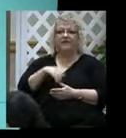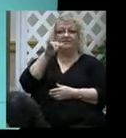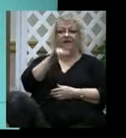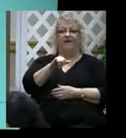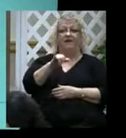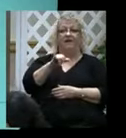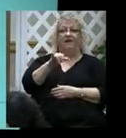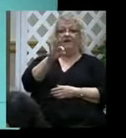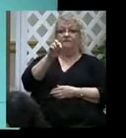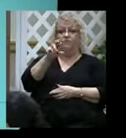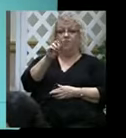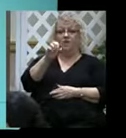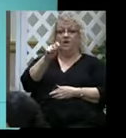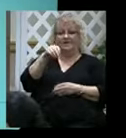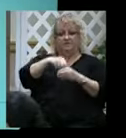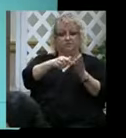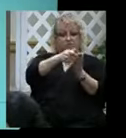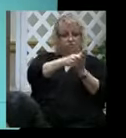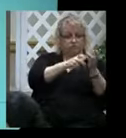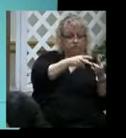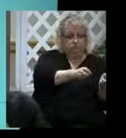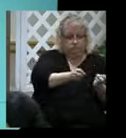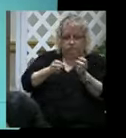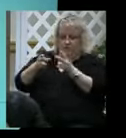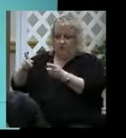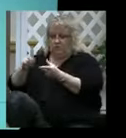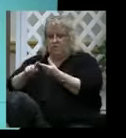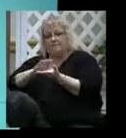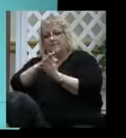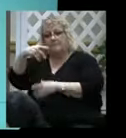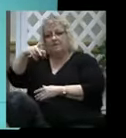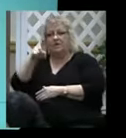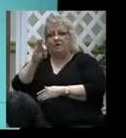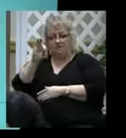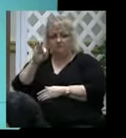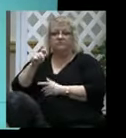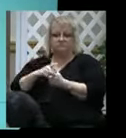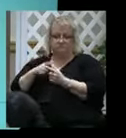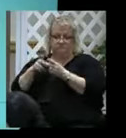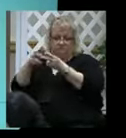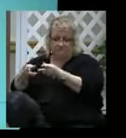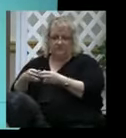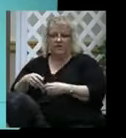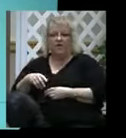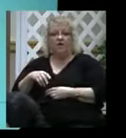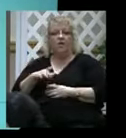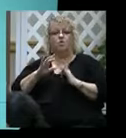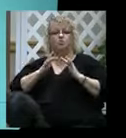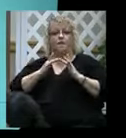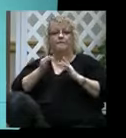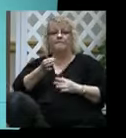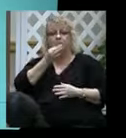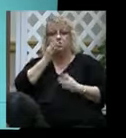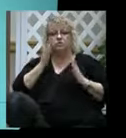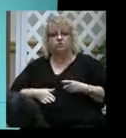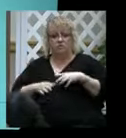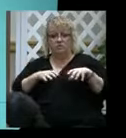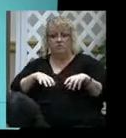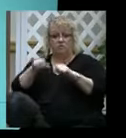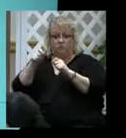out of the brochures as a simple PDF form, and then we link to that. So our webmaster worked very hard in helping